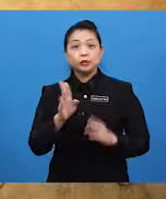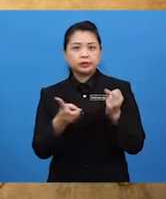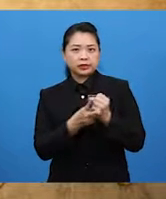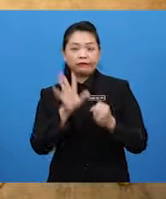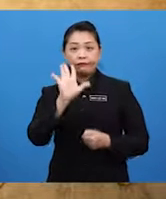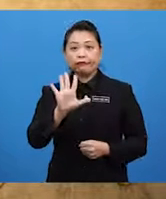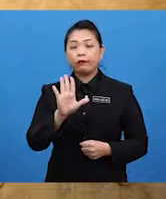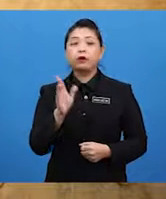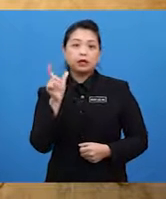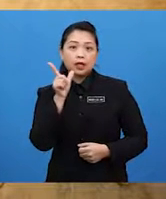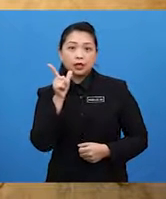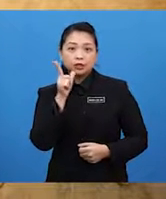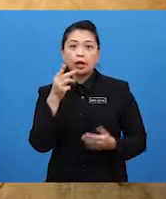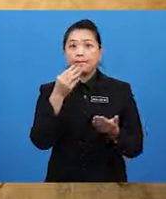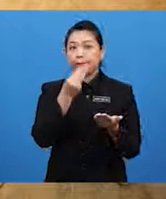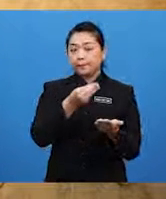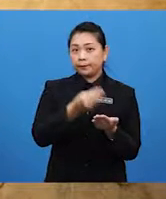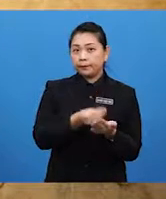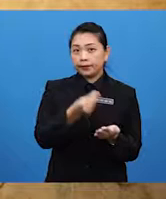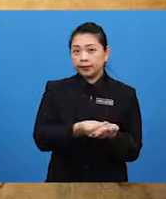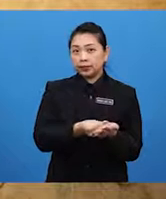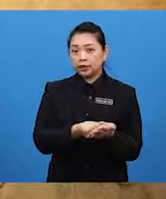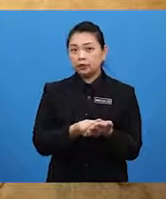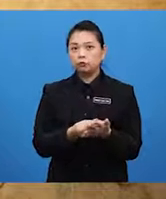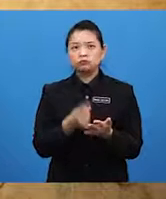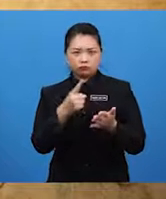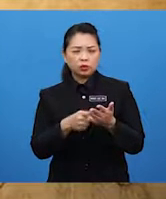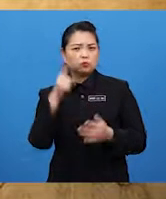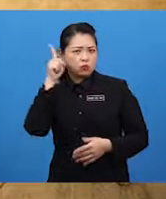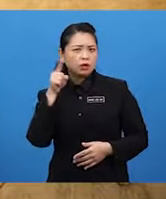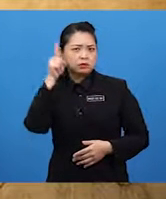money. Well, wonders never cease.